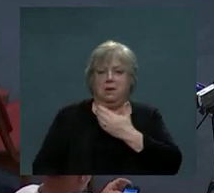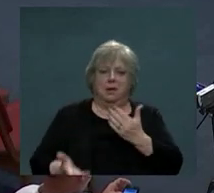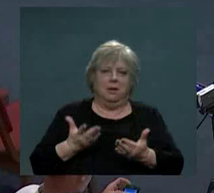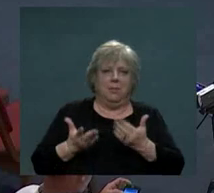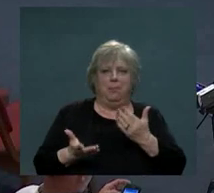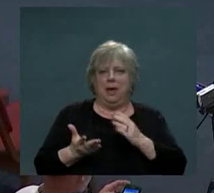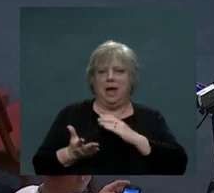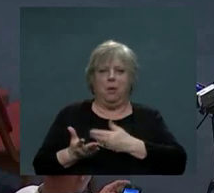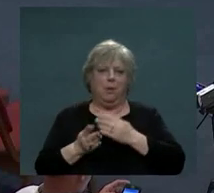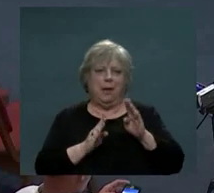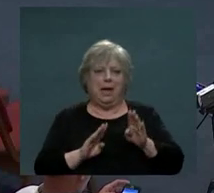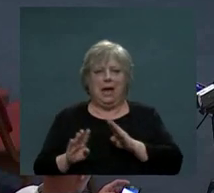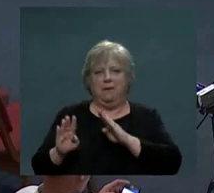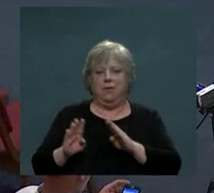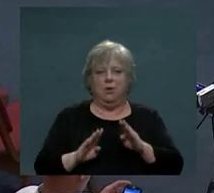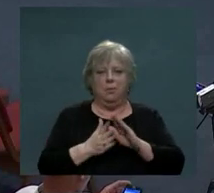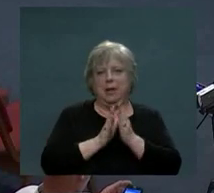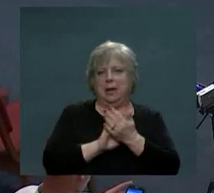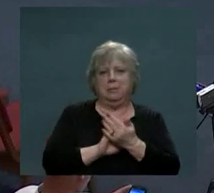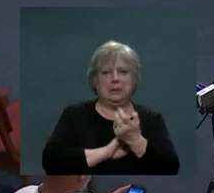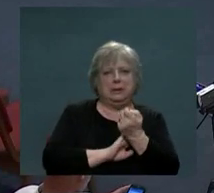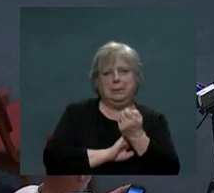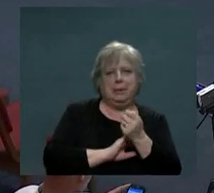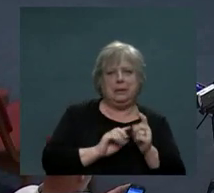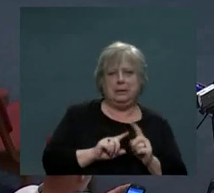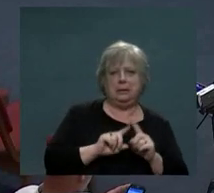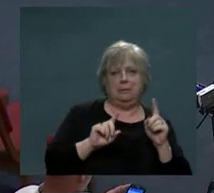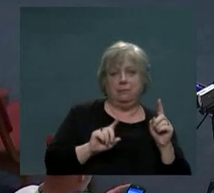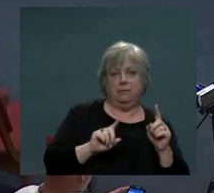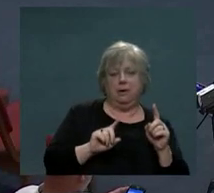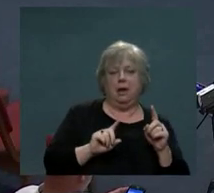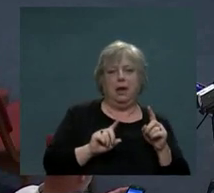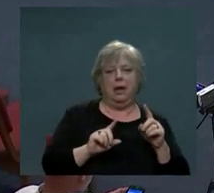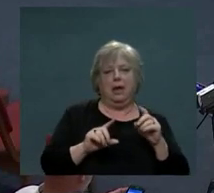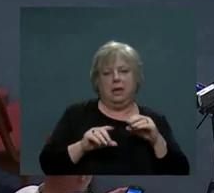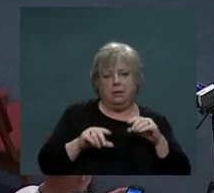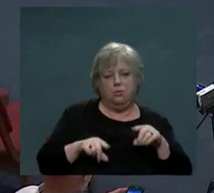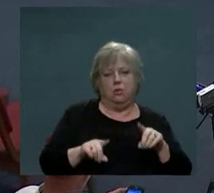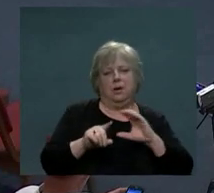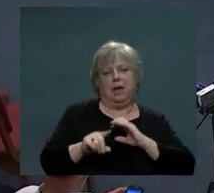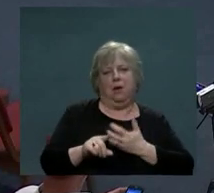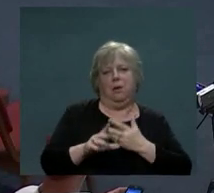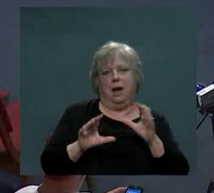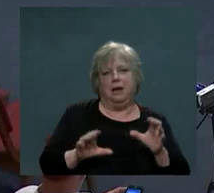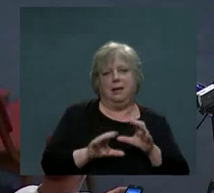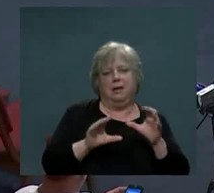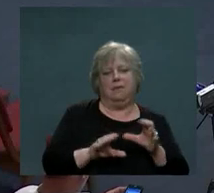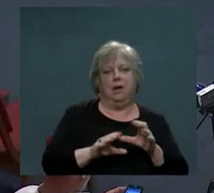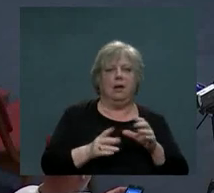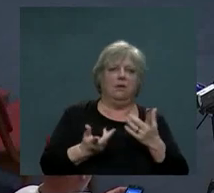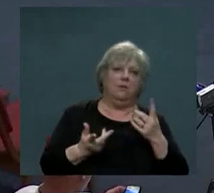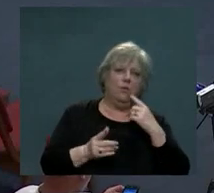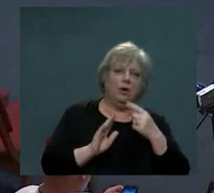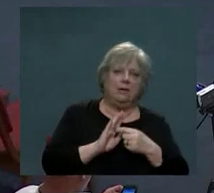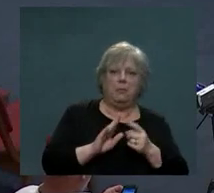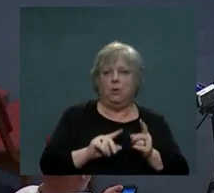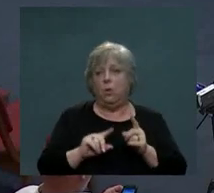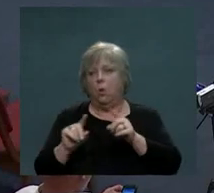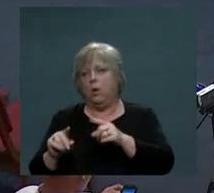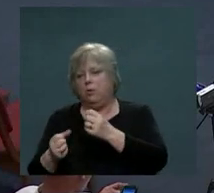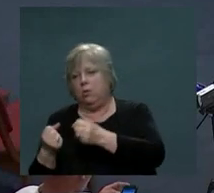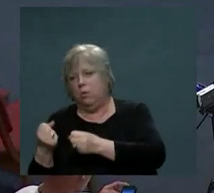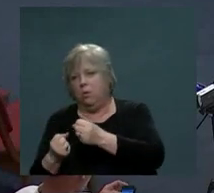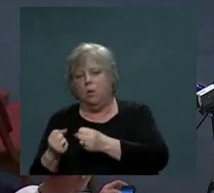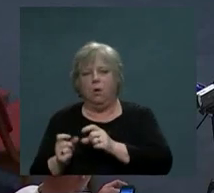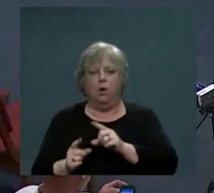our behavior is a little bit different in our activities, going to the car, going in stores, you know,